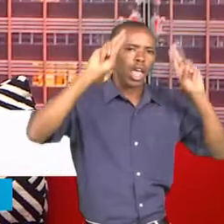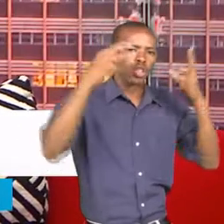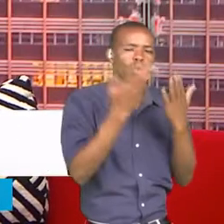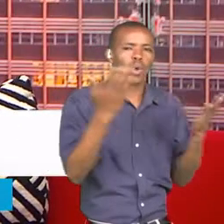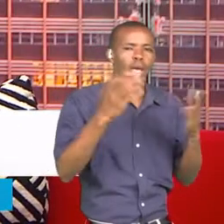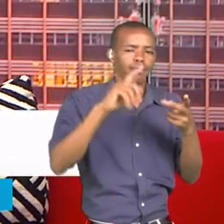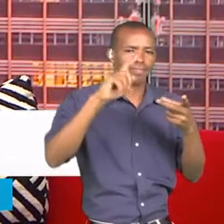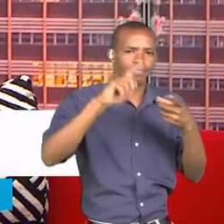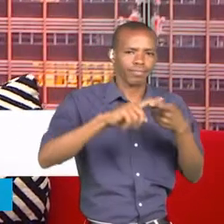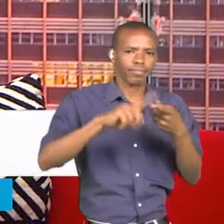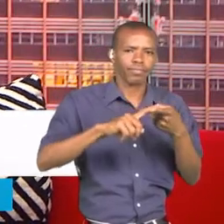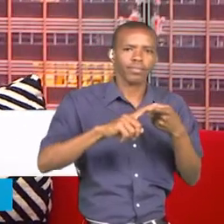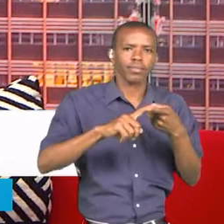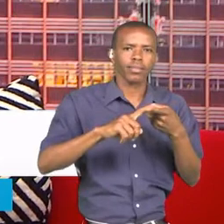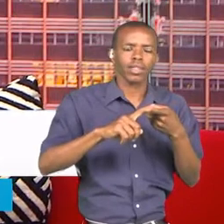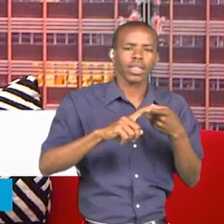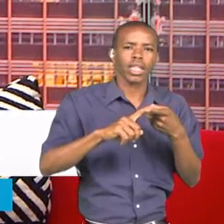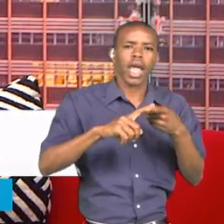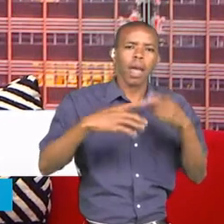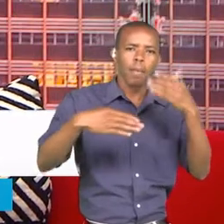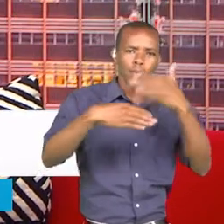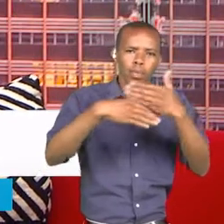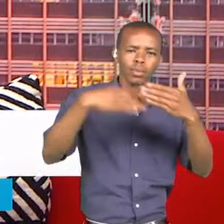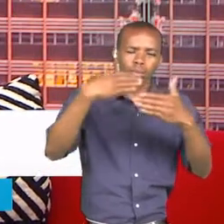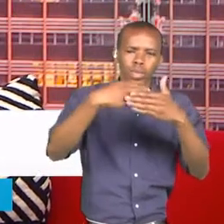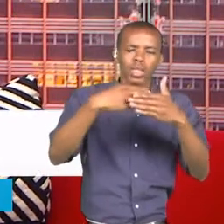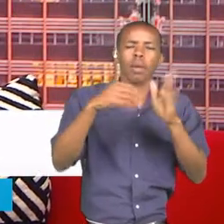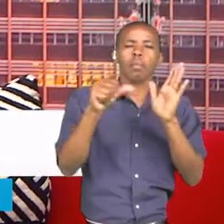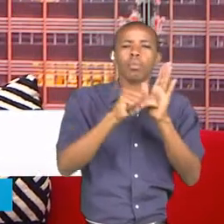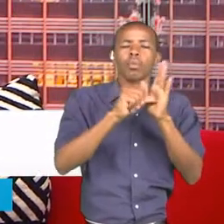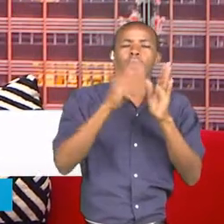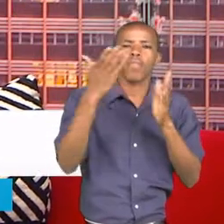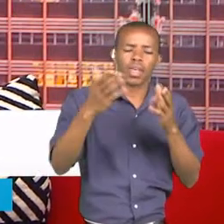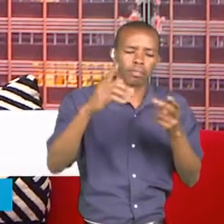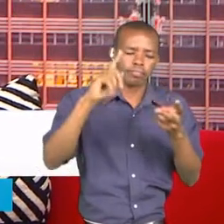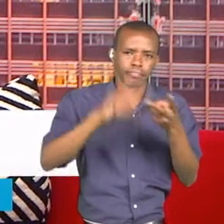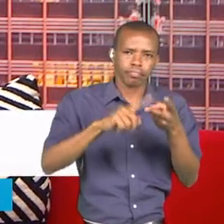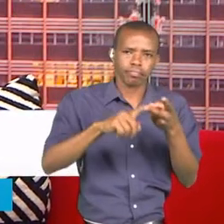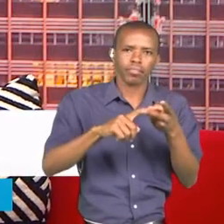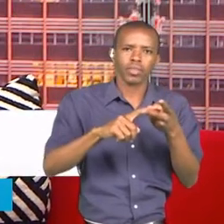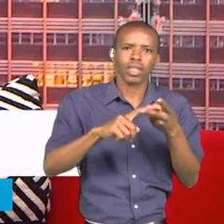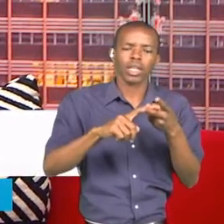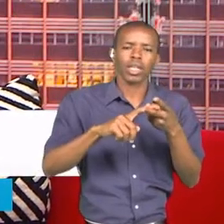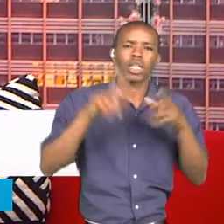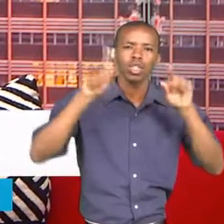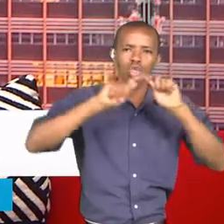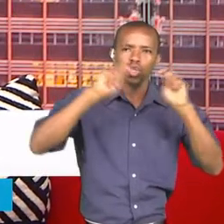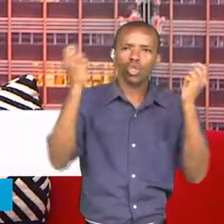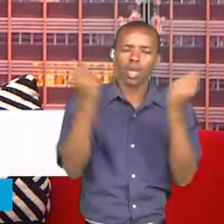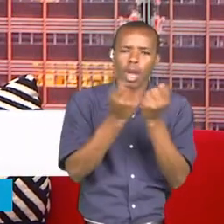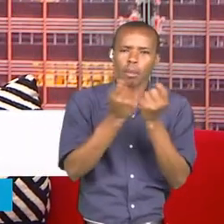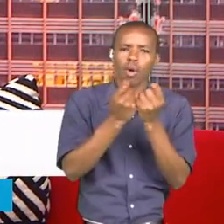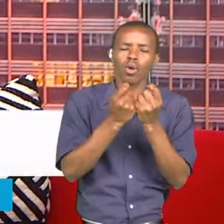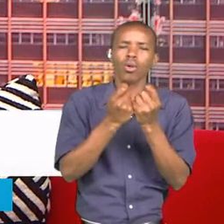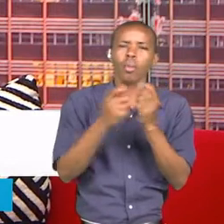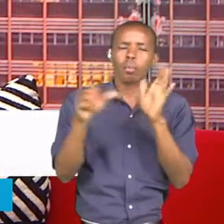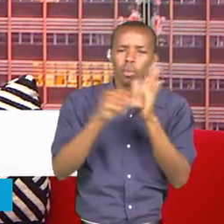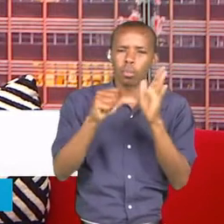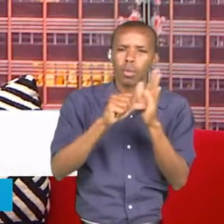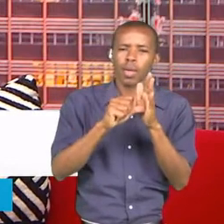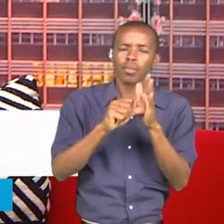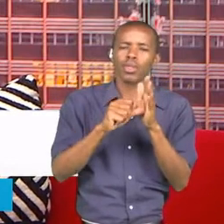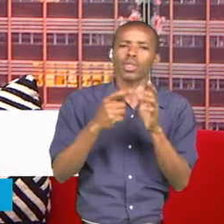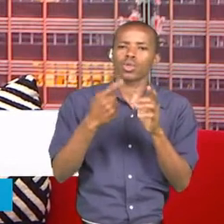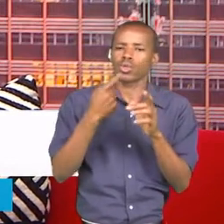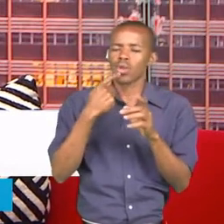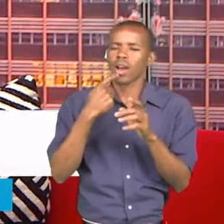number one, you've got infrastructure problems. Then you've got the tribal tensions that exist between the Turkana